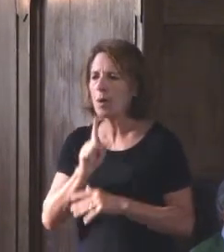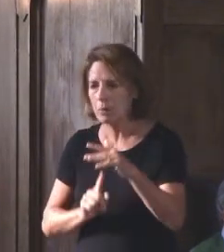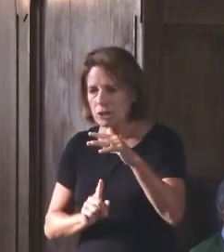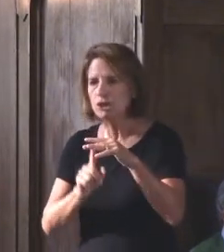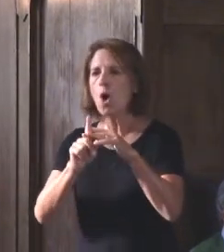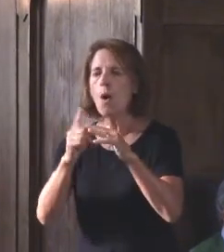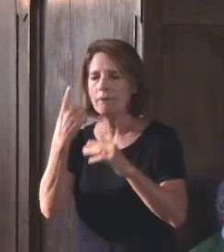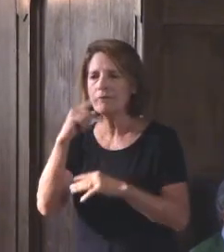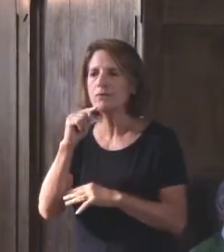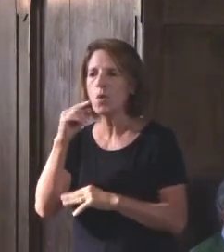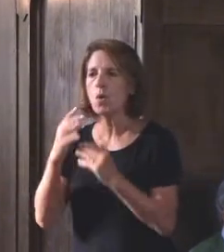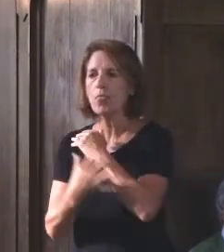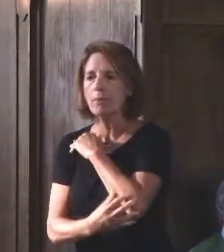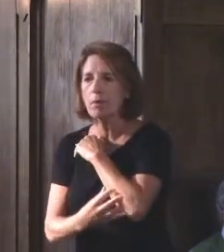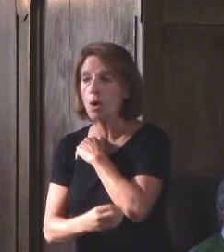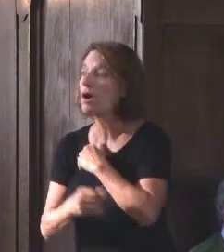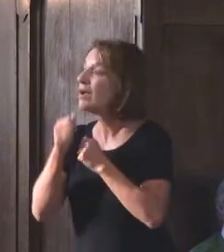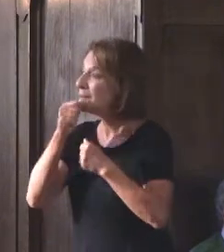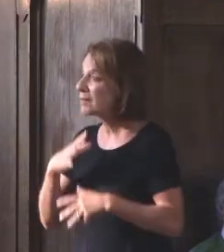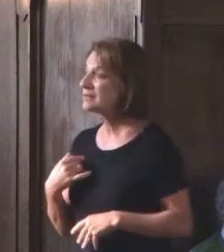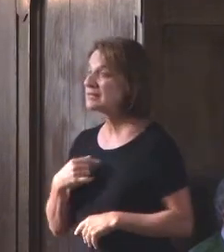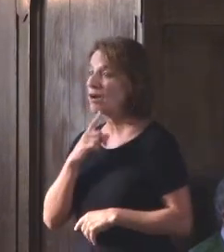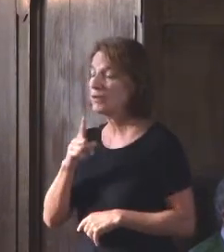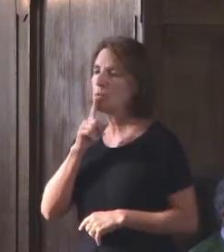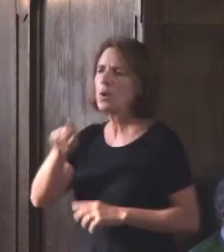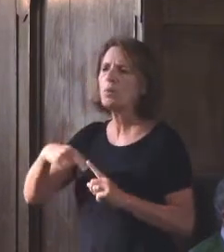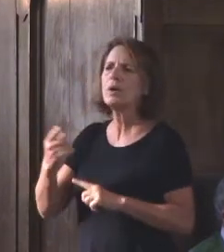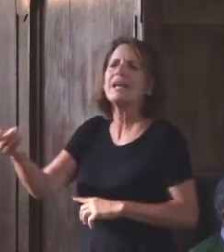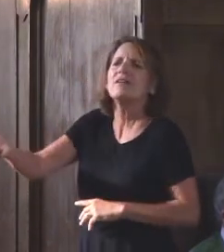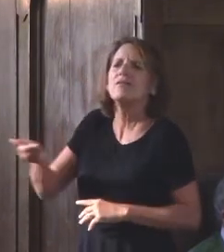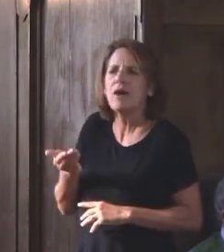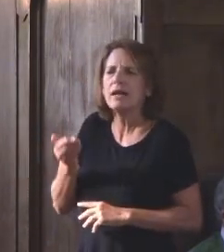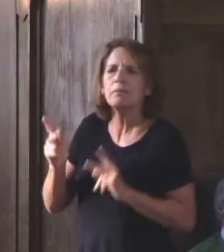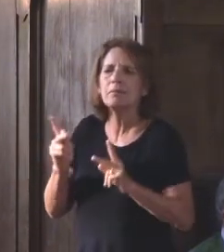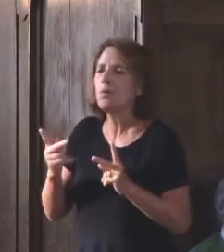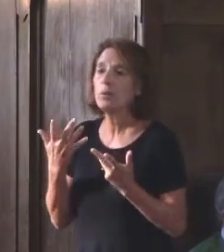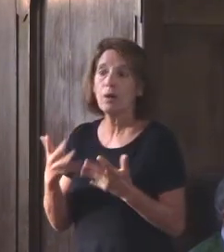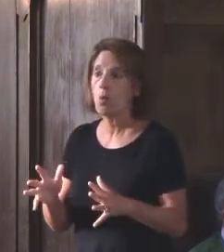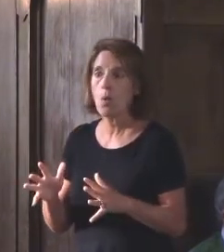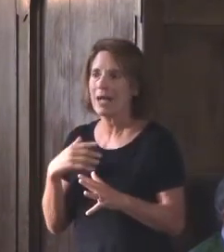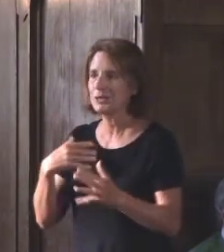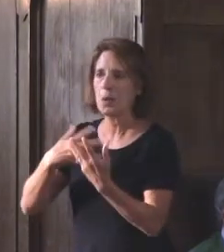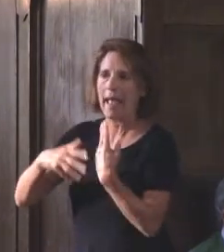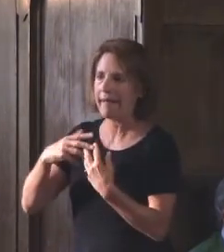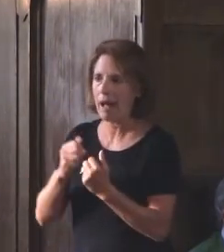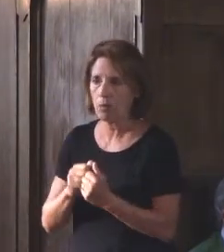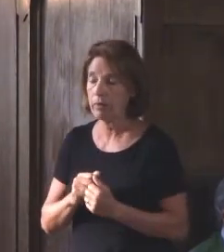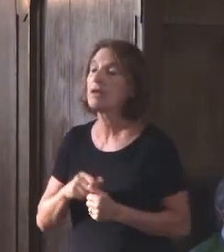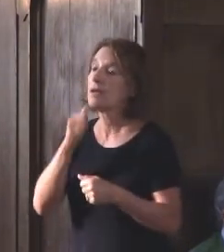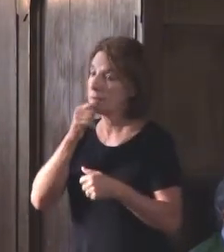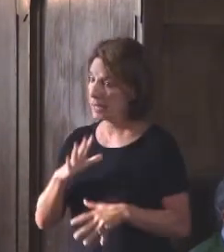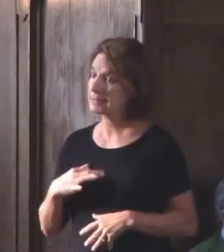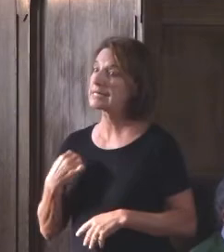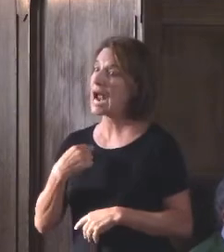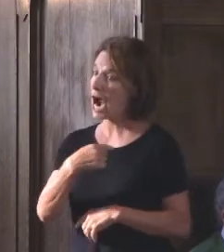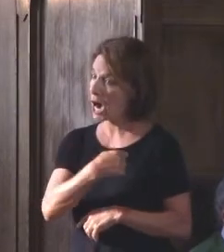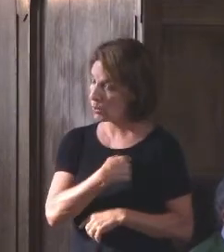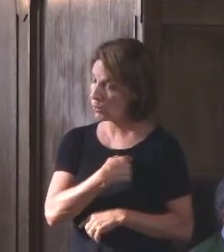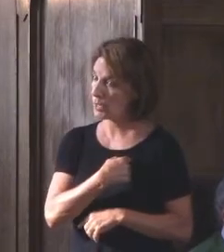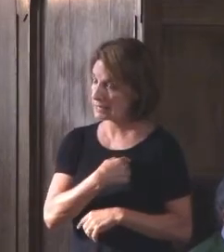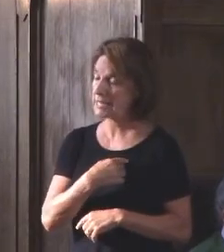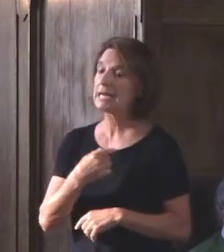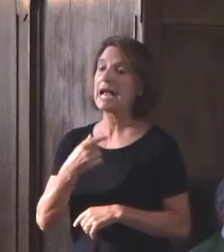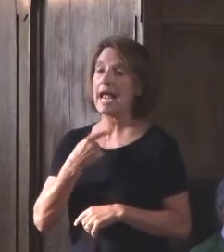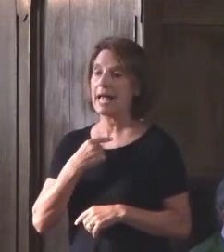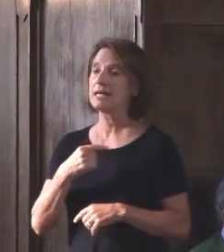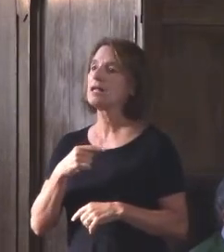we when we invite those we wouldn't normally think to hang out with. Blessed are we, as Father Greg Boyle says, that's where